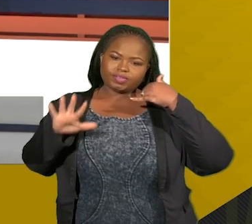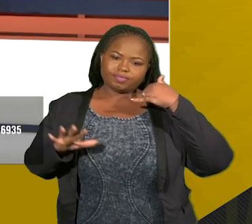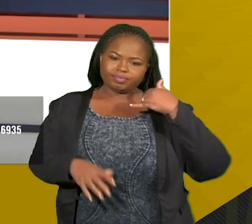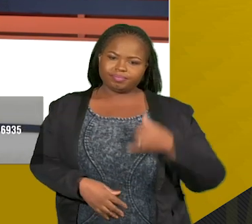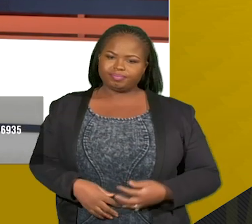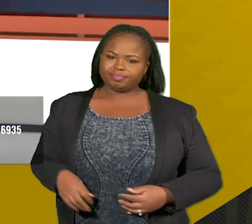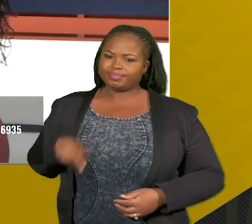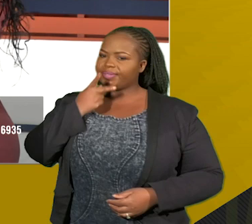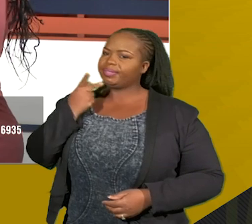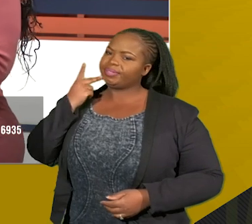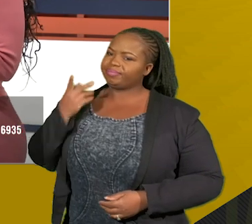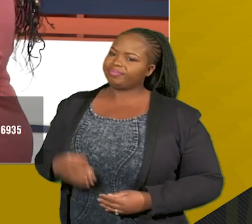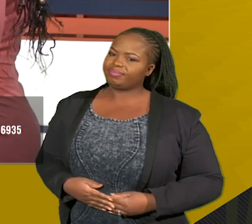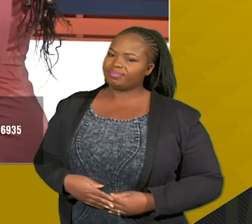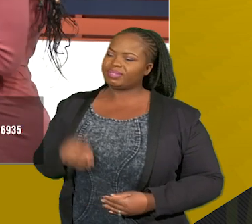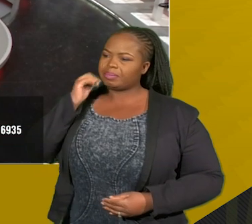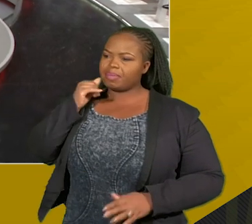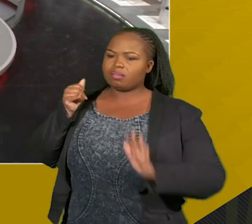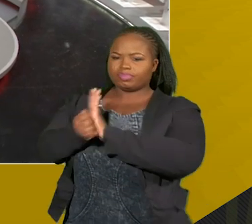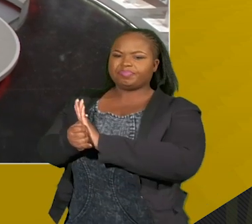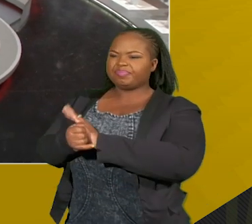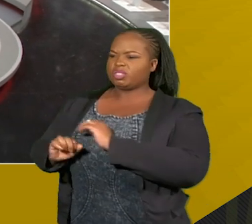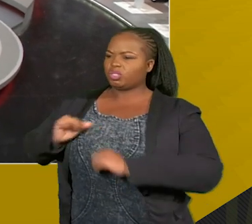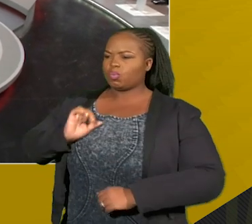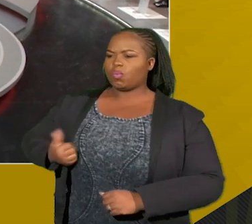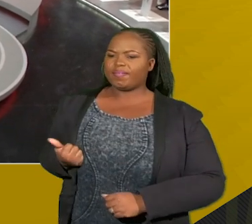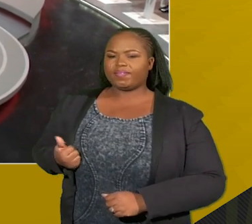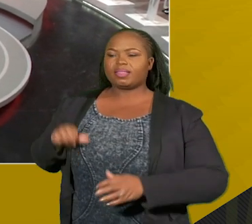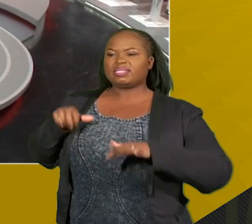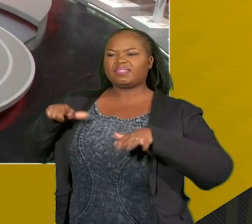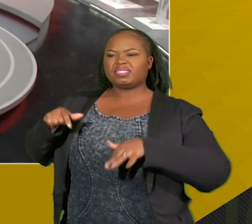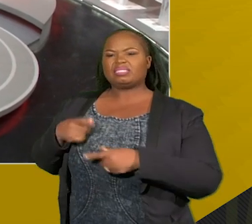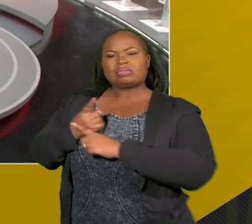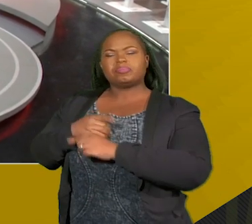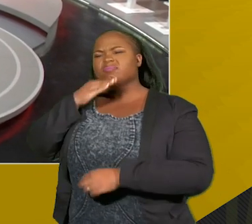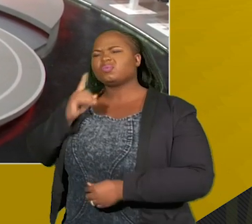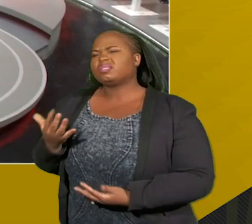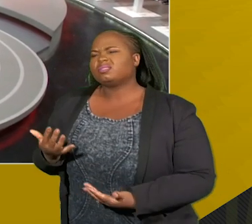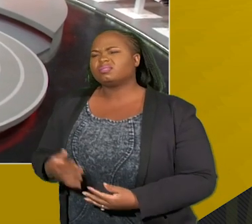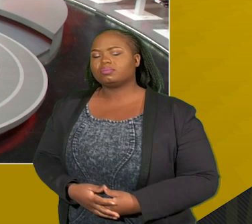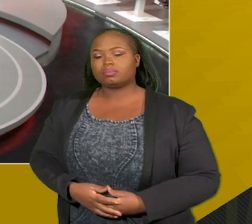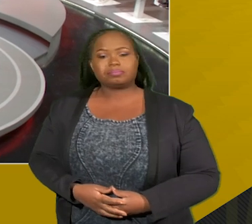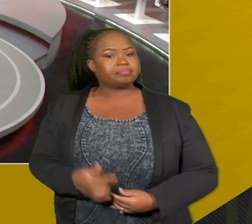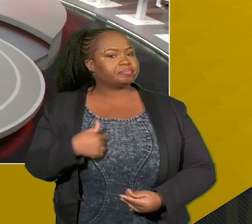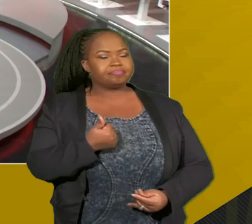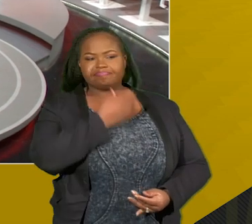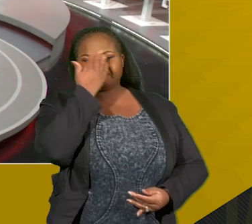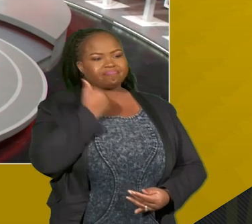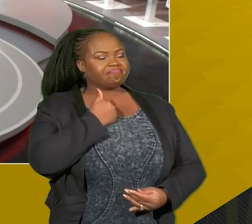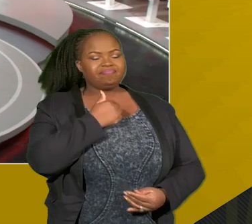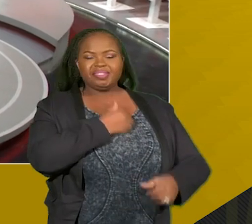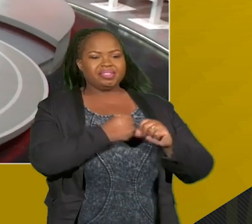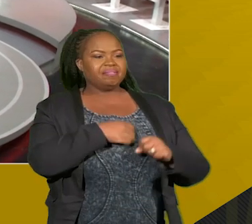011-339-1315. Kini, when a man stabs his wife 17 times, what does that mean? I don't even know, because I've never been in